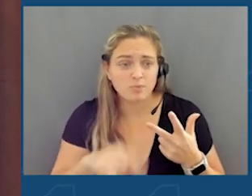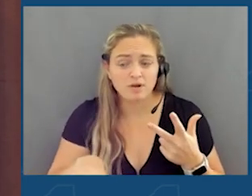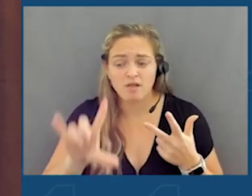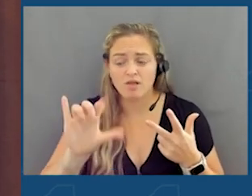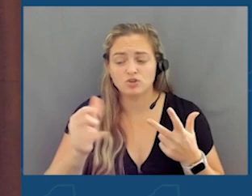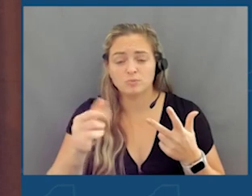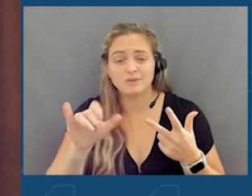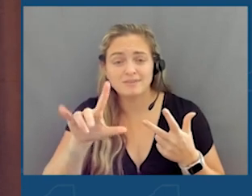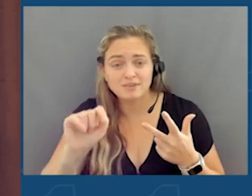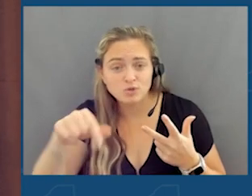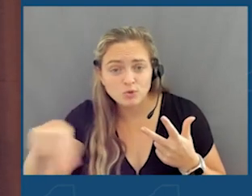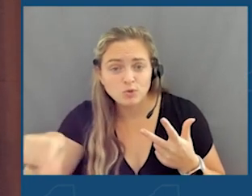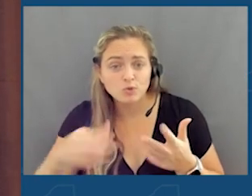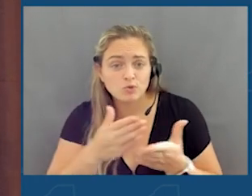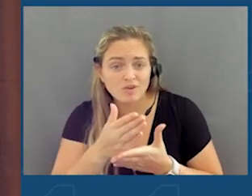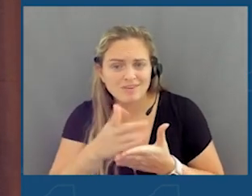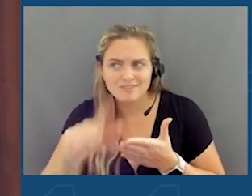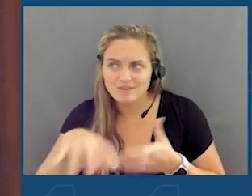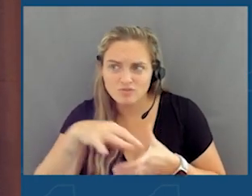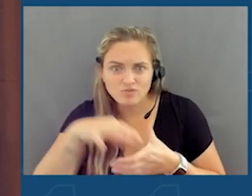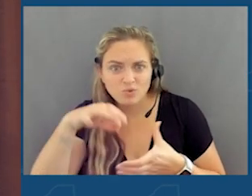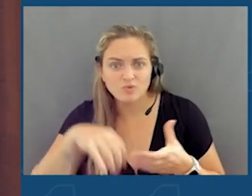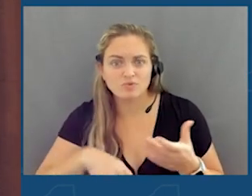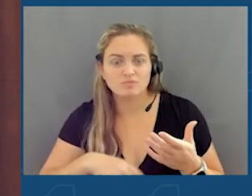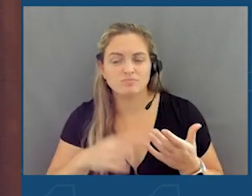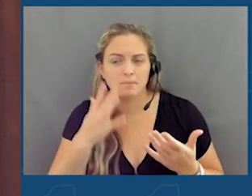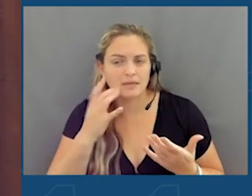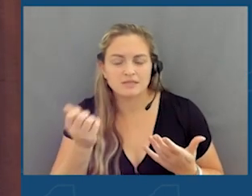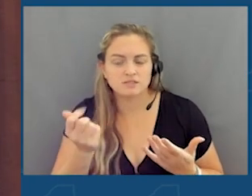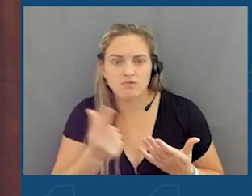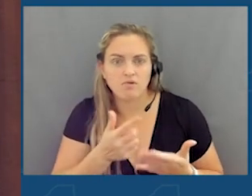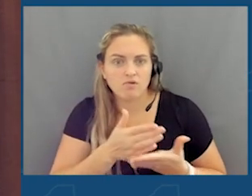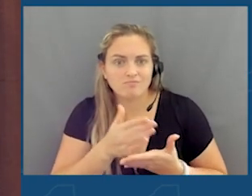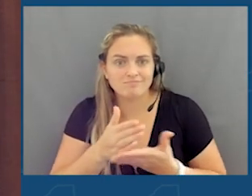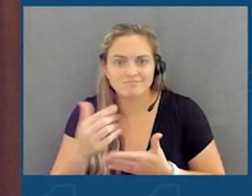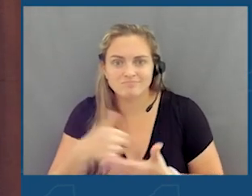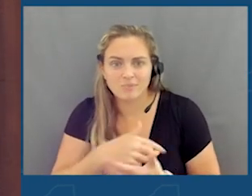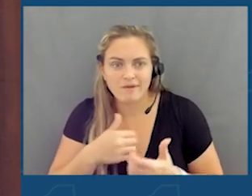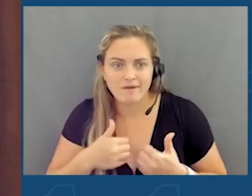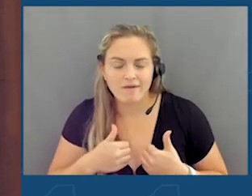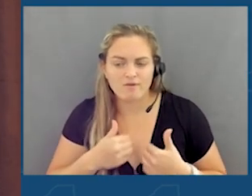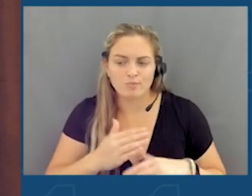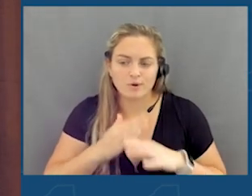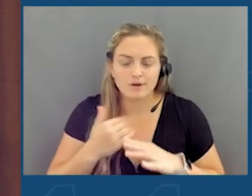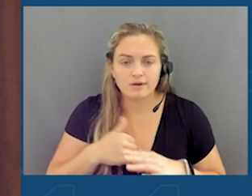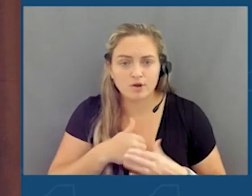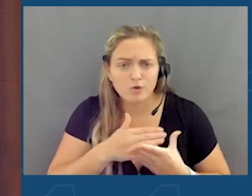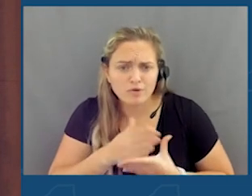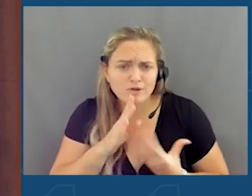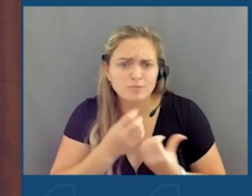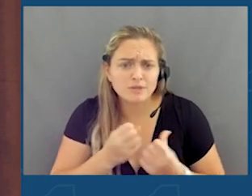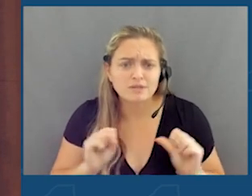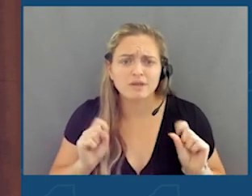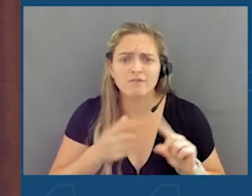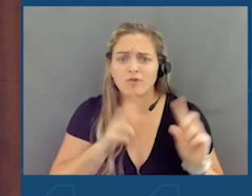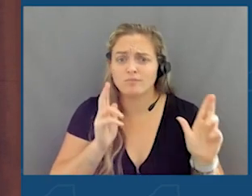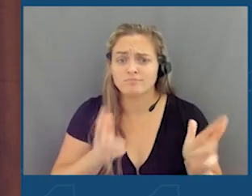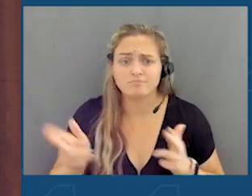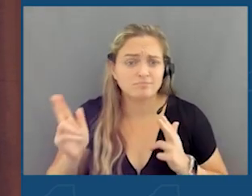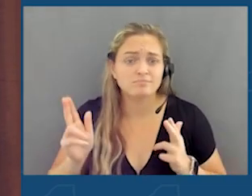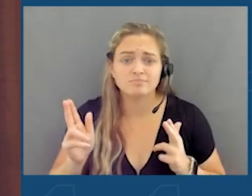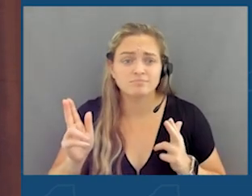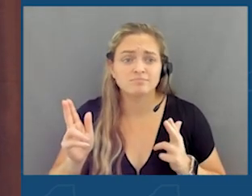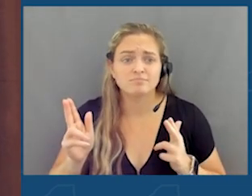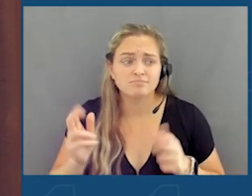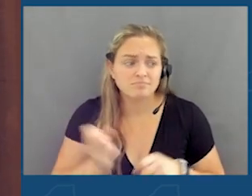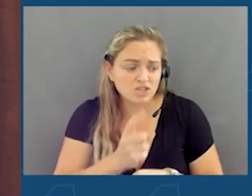LGBTQ rights, you need to vote. Because all the rights we have, protecting our right to be safe from gun violence,